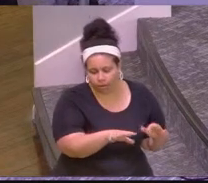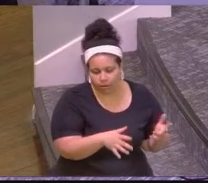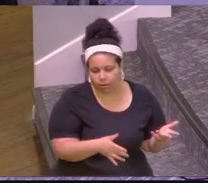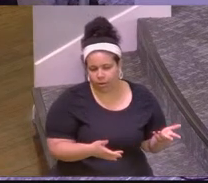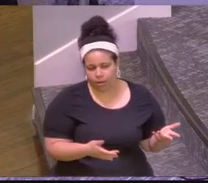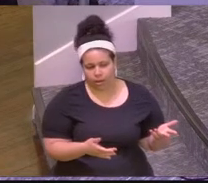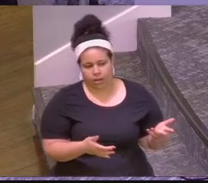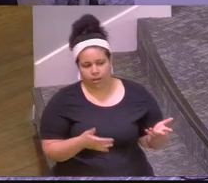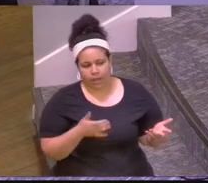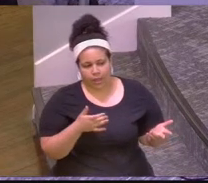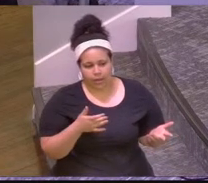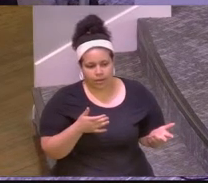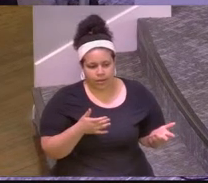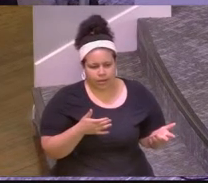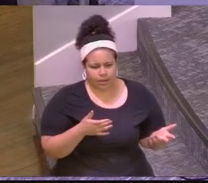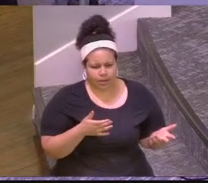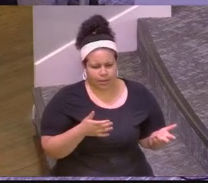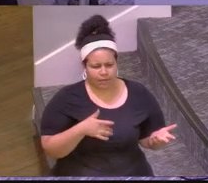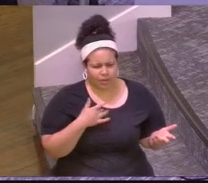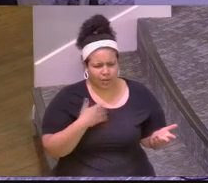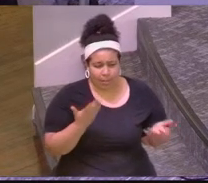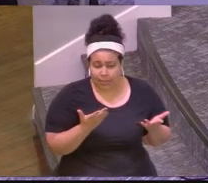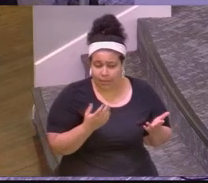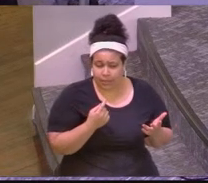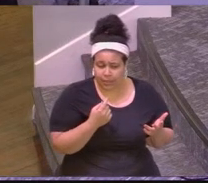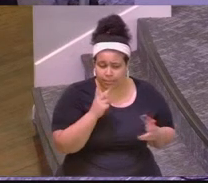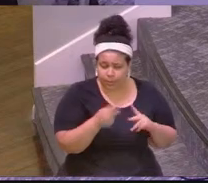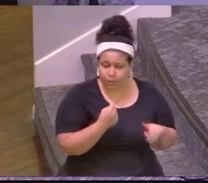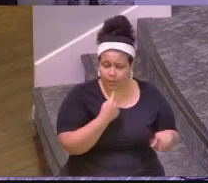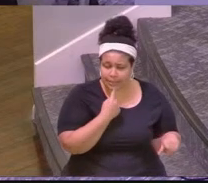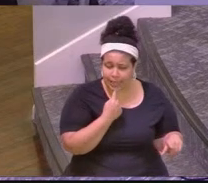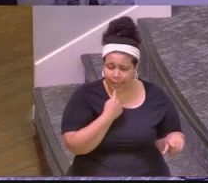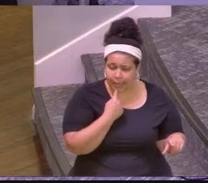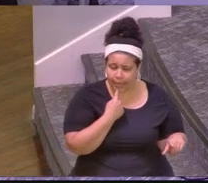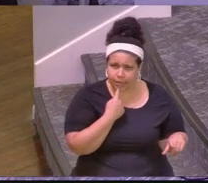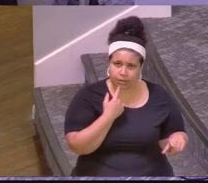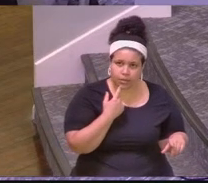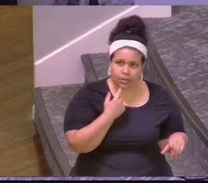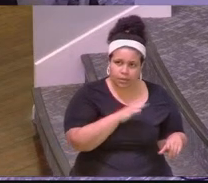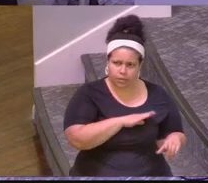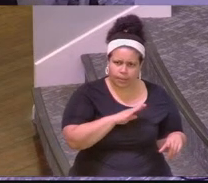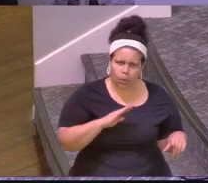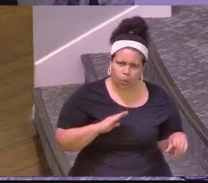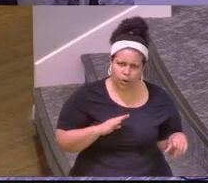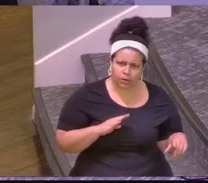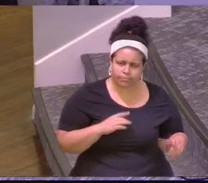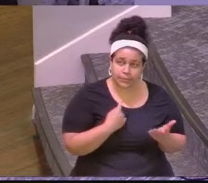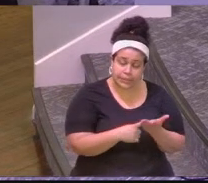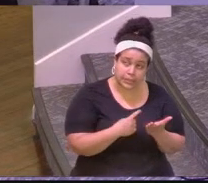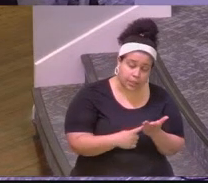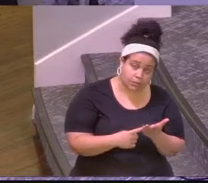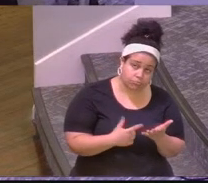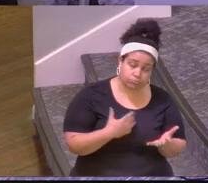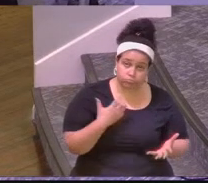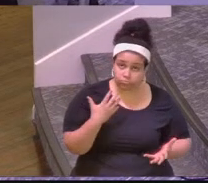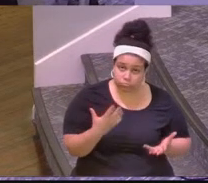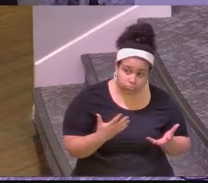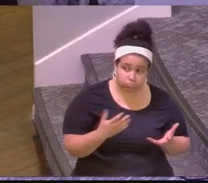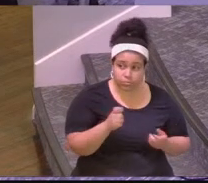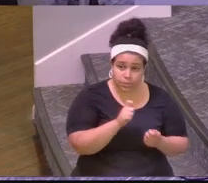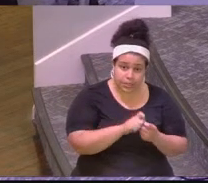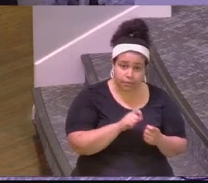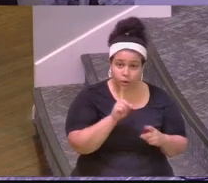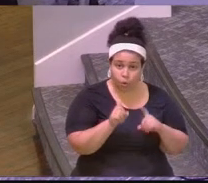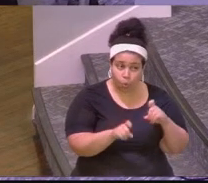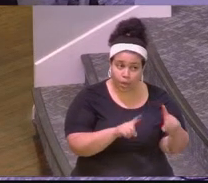would seem like that the board, and maybe that's what people are saying, is that the board would discuss, you know, certain questions